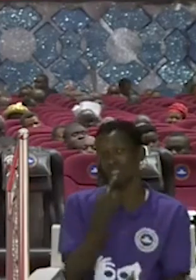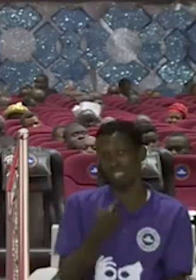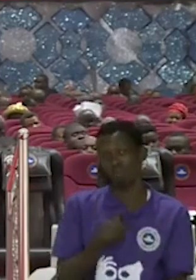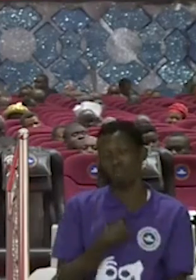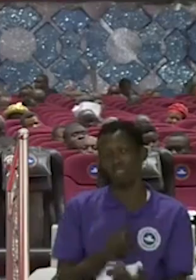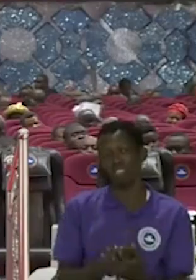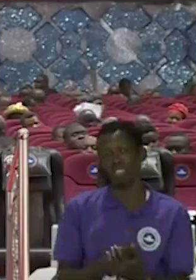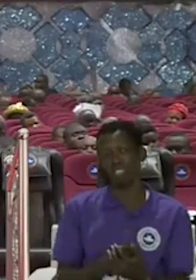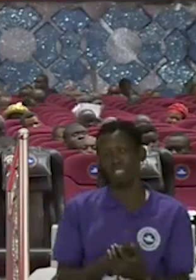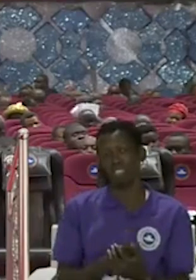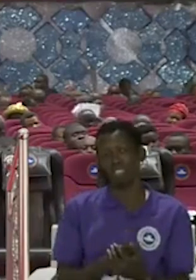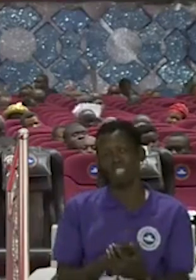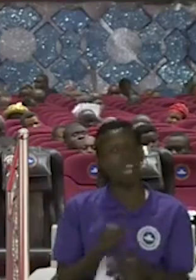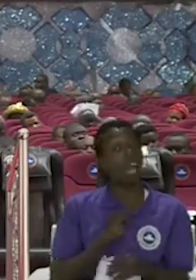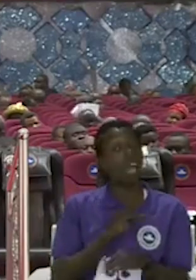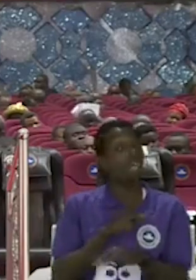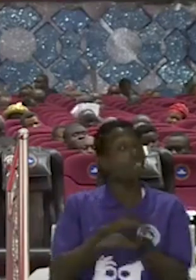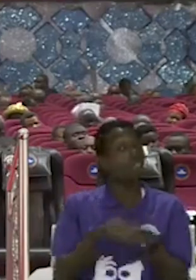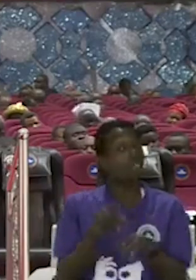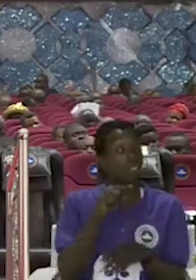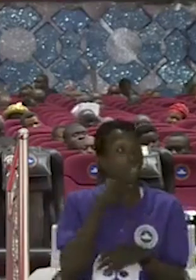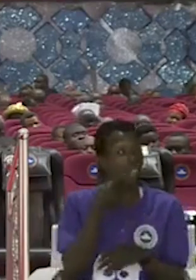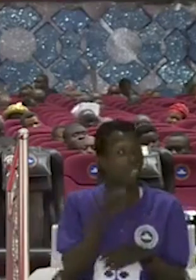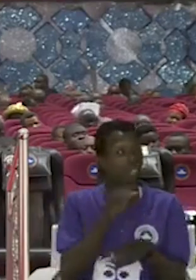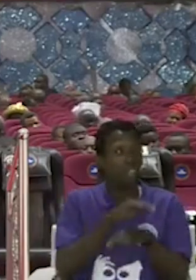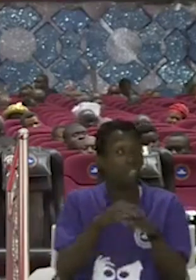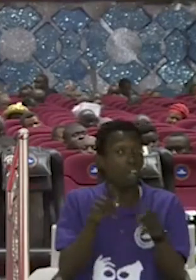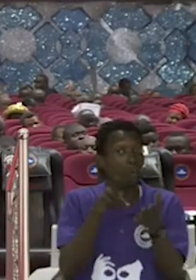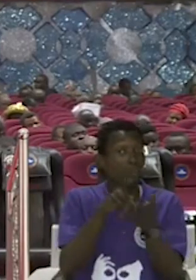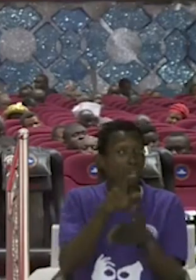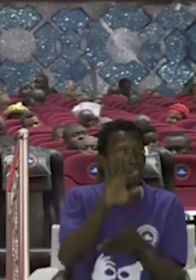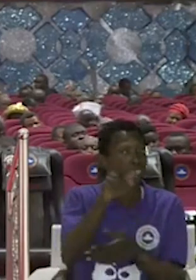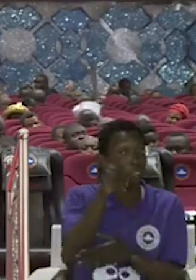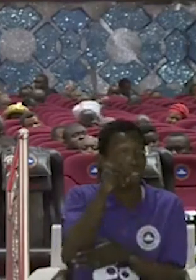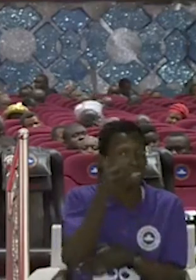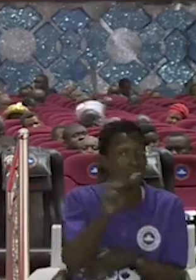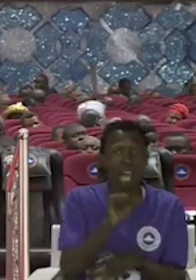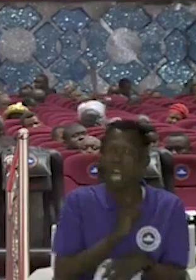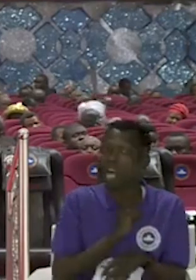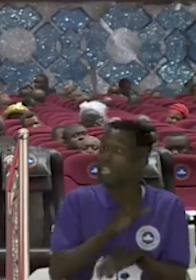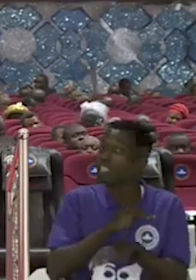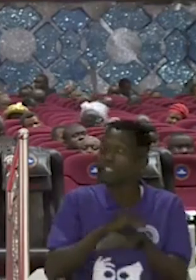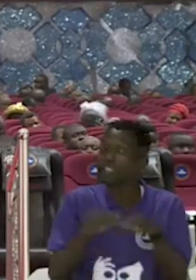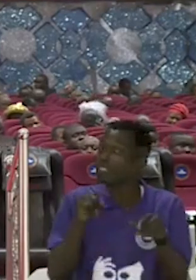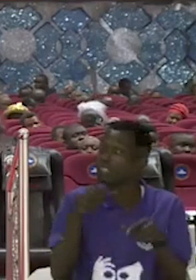So I didn't say don't pay your tithe. I did not say so.